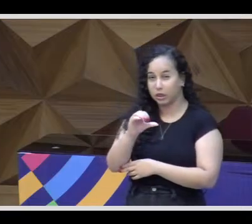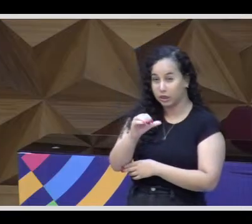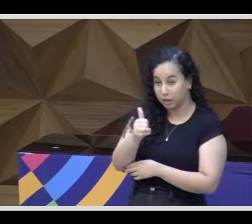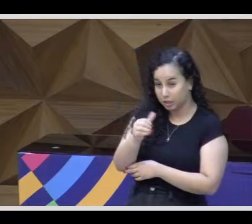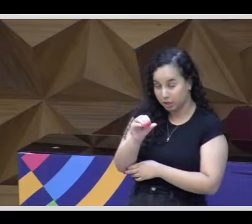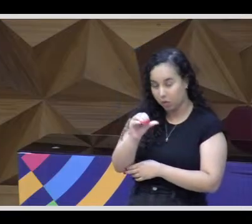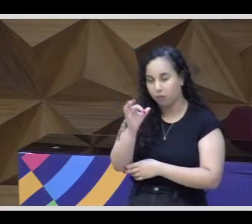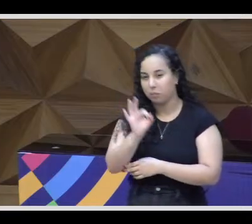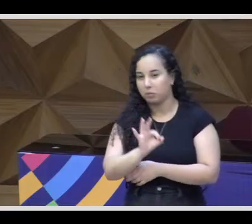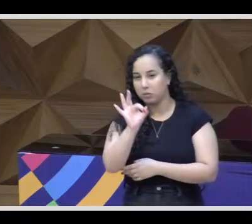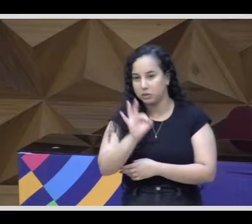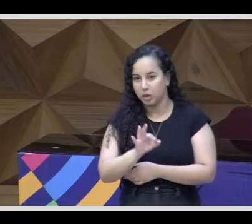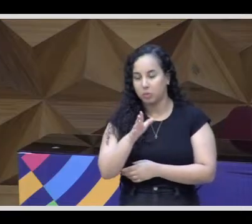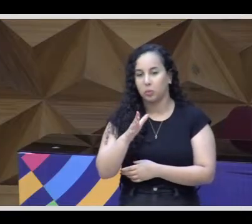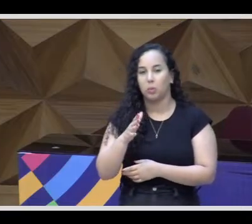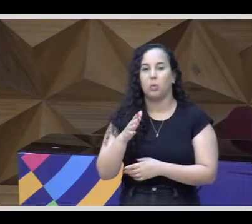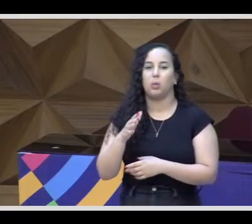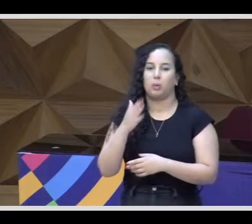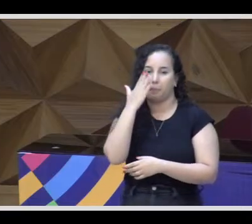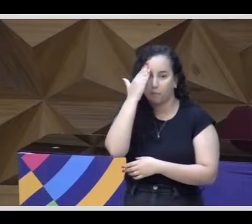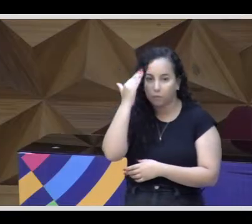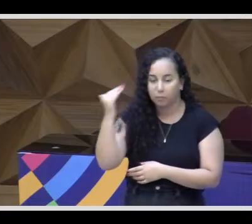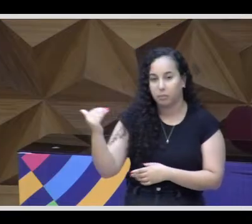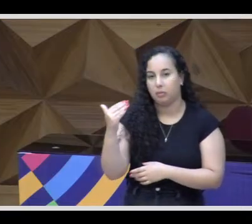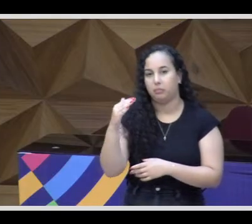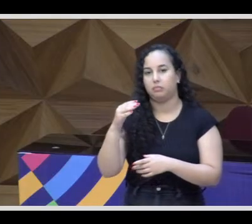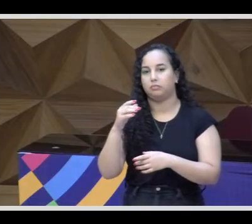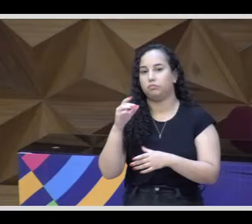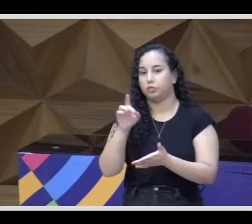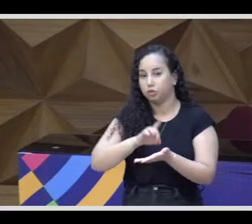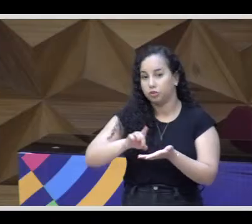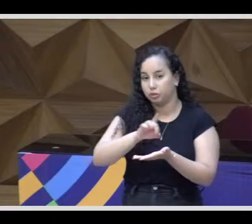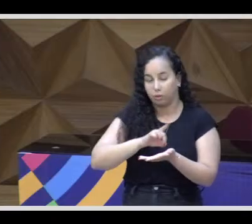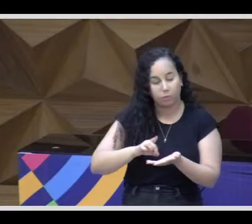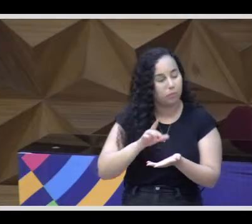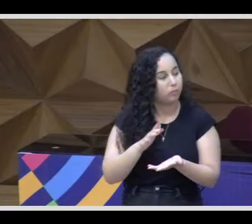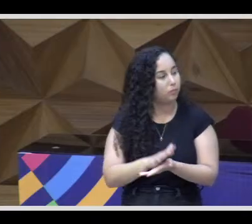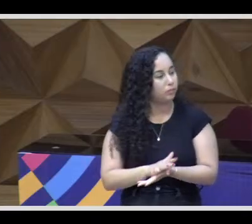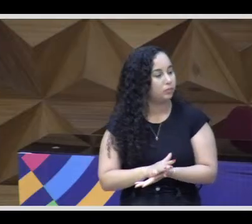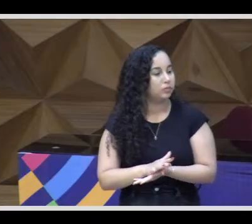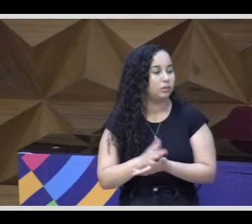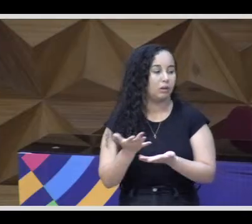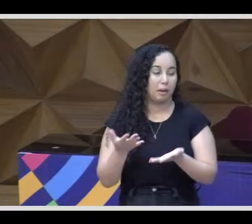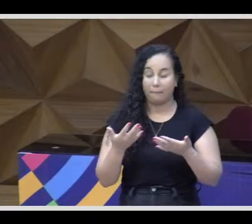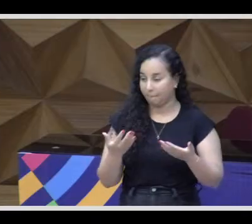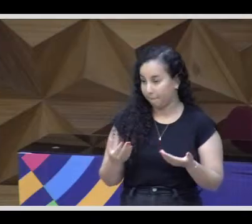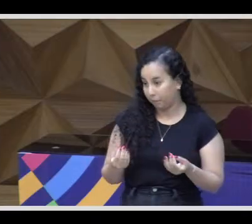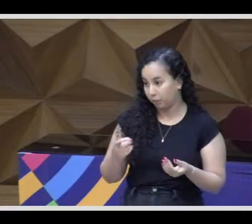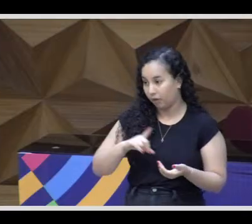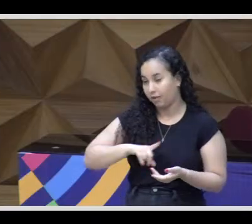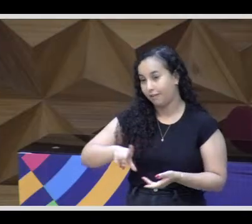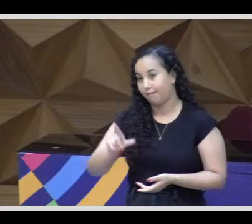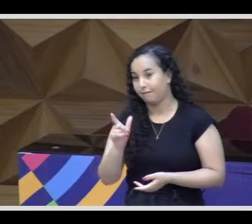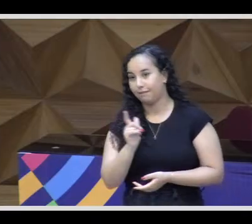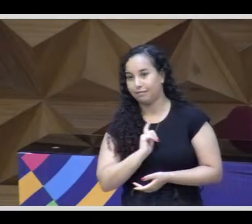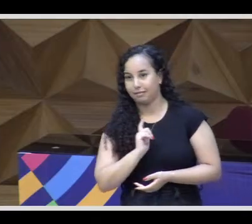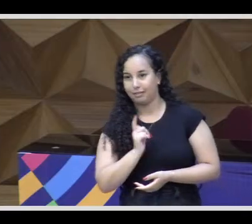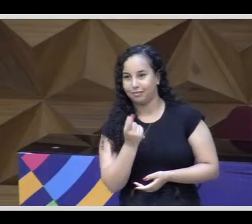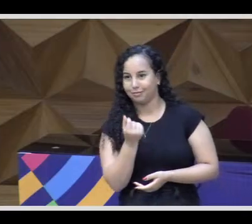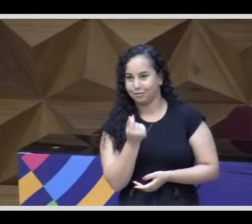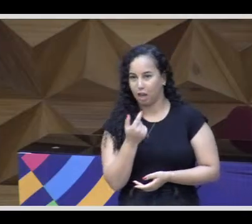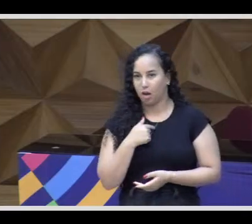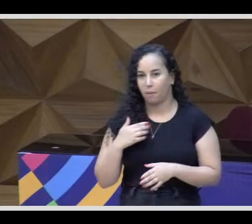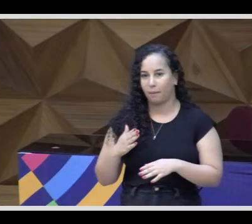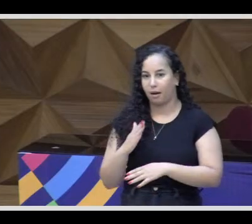his digital popularity, which is a lot, right? Just so he will make money to increase his